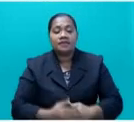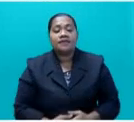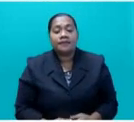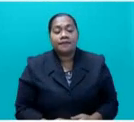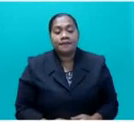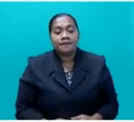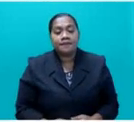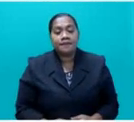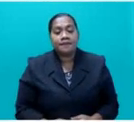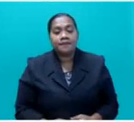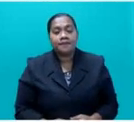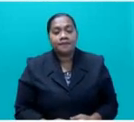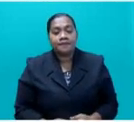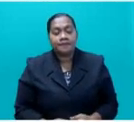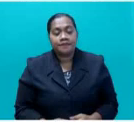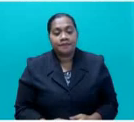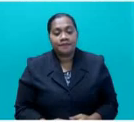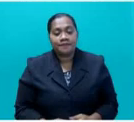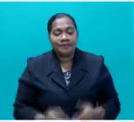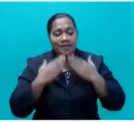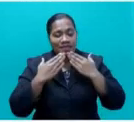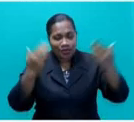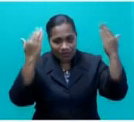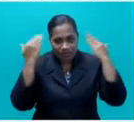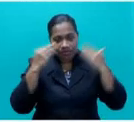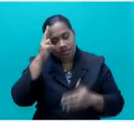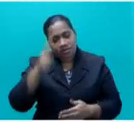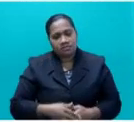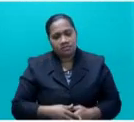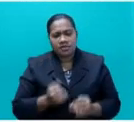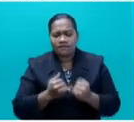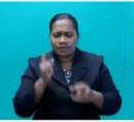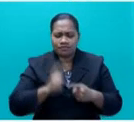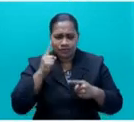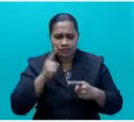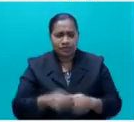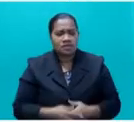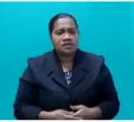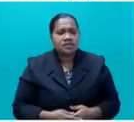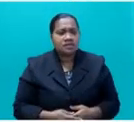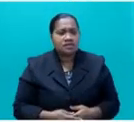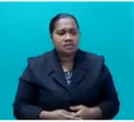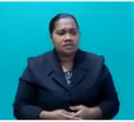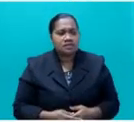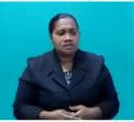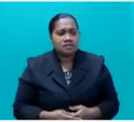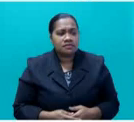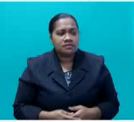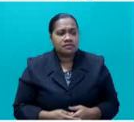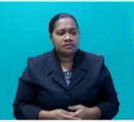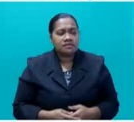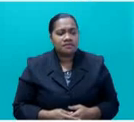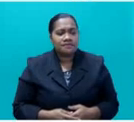Aya Said. You have the floor. Thank you, Mr. Speaker. Sir, Mr. Speaker, sir, just very quickly in respect of, if I have the substantive